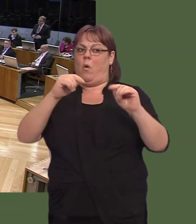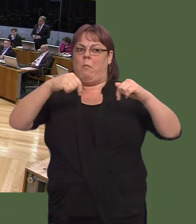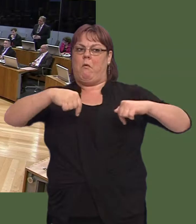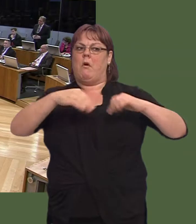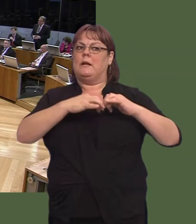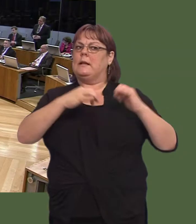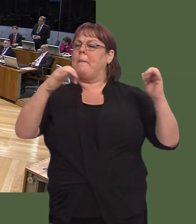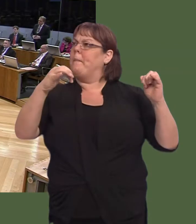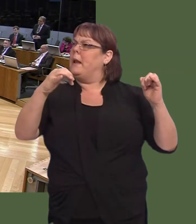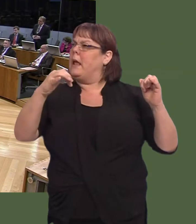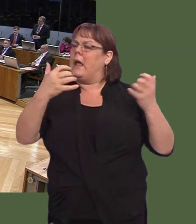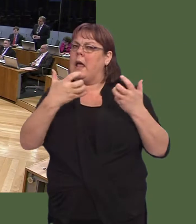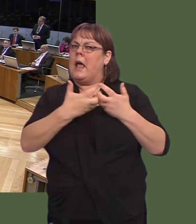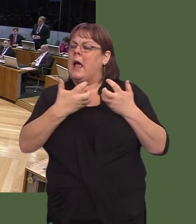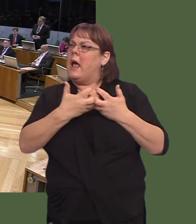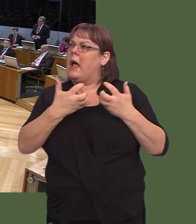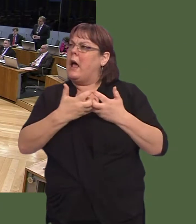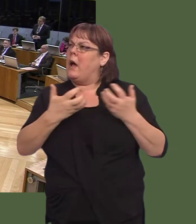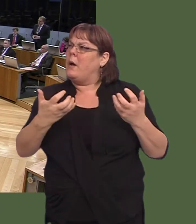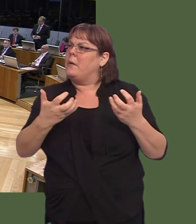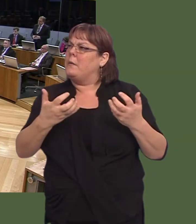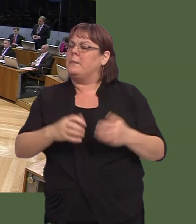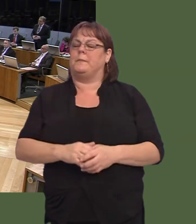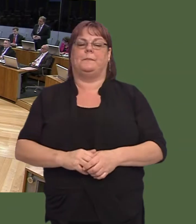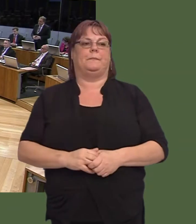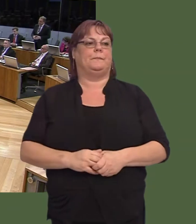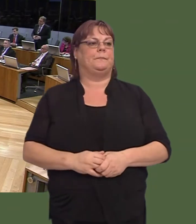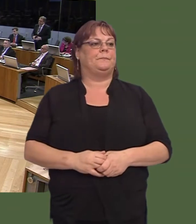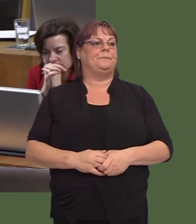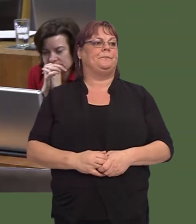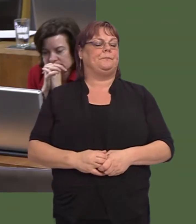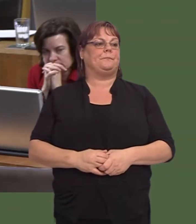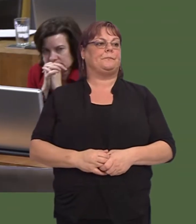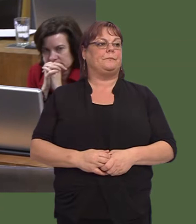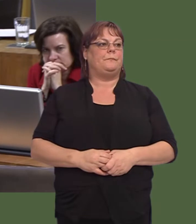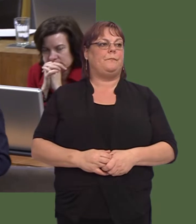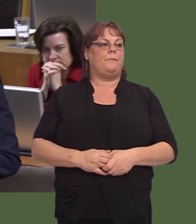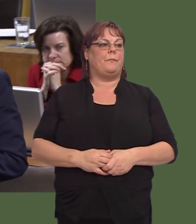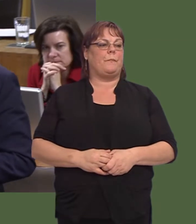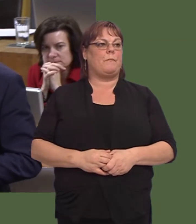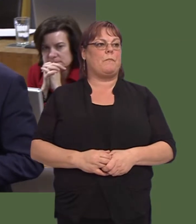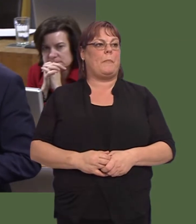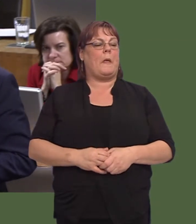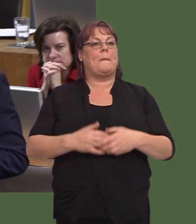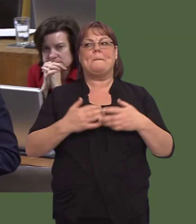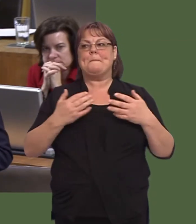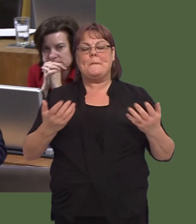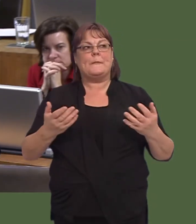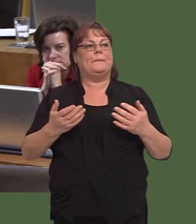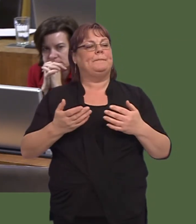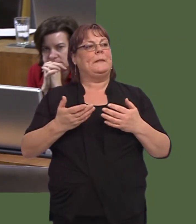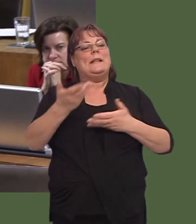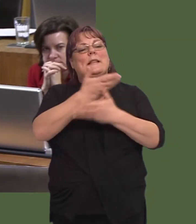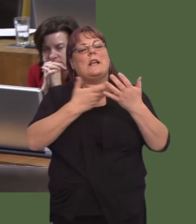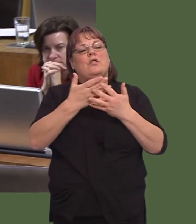this Assembly about the developments that arise from them? Well, the discussions are not with the Secretary of State particularly but